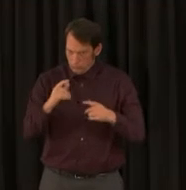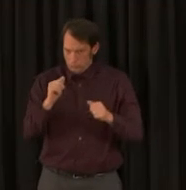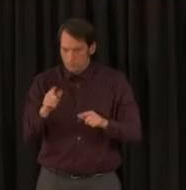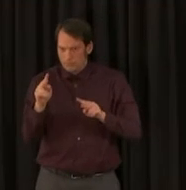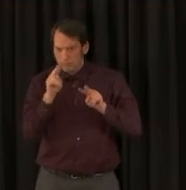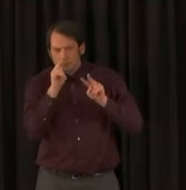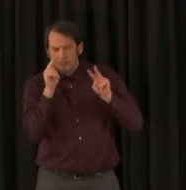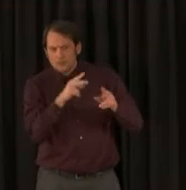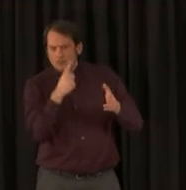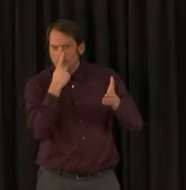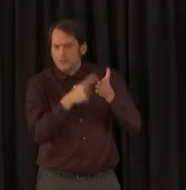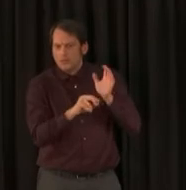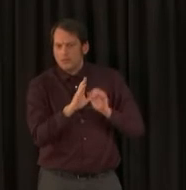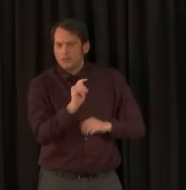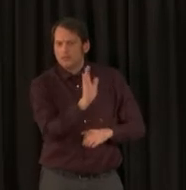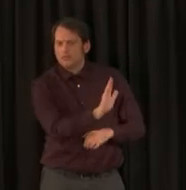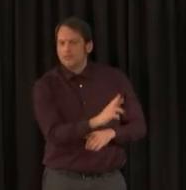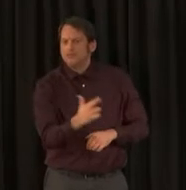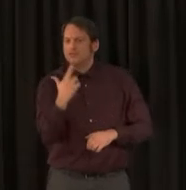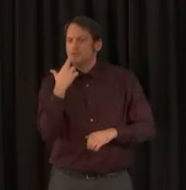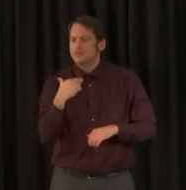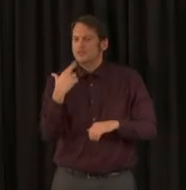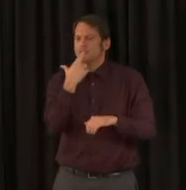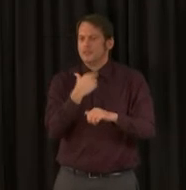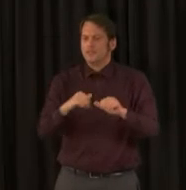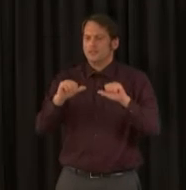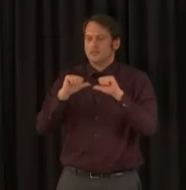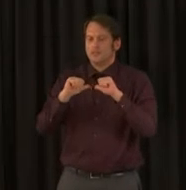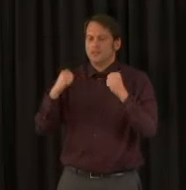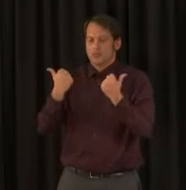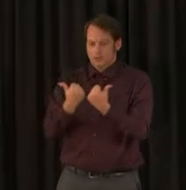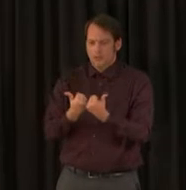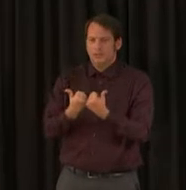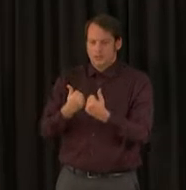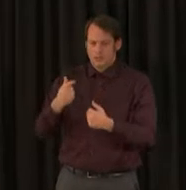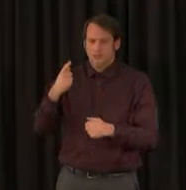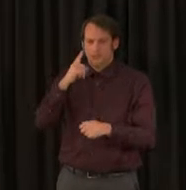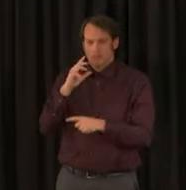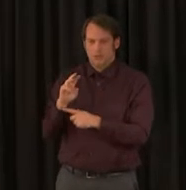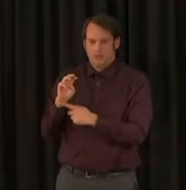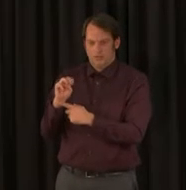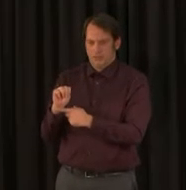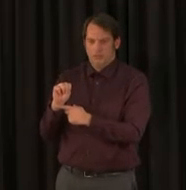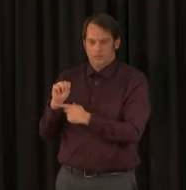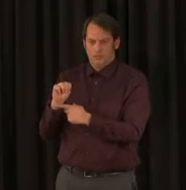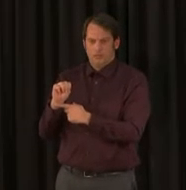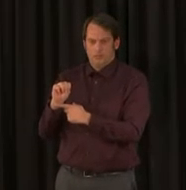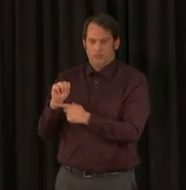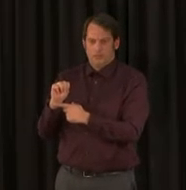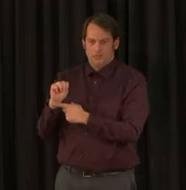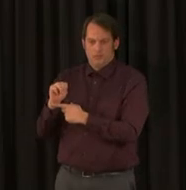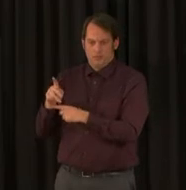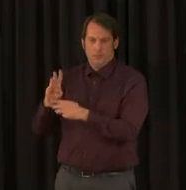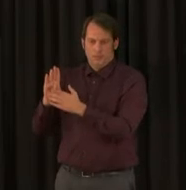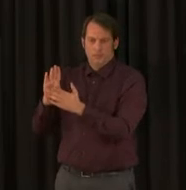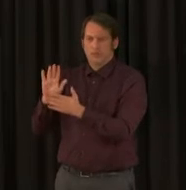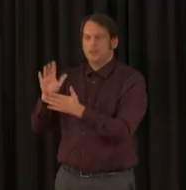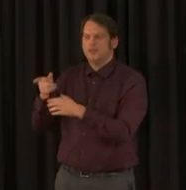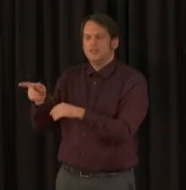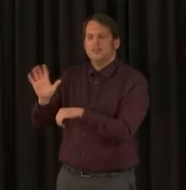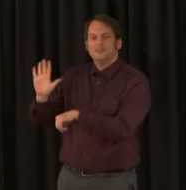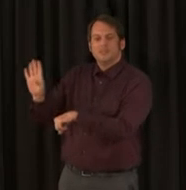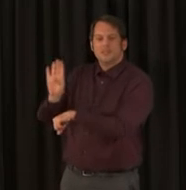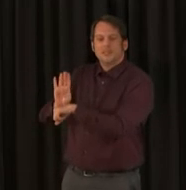the Restaurant Association of Metropolitan Washington's website. And on that website, you can find all the businesses throughout DC that